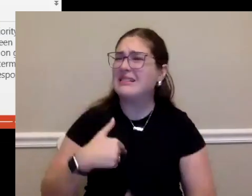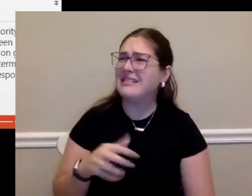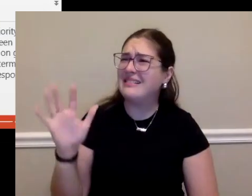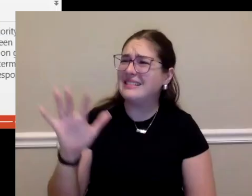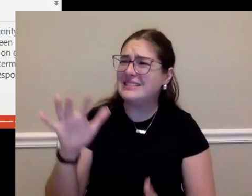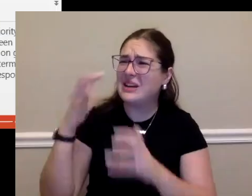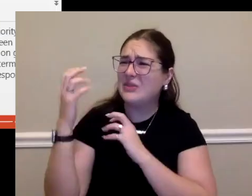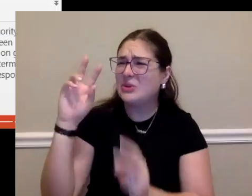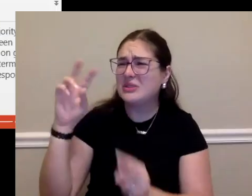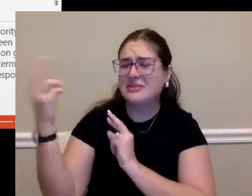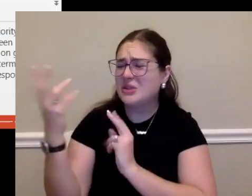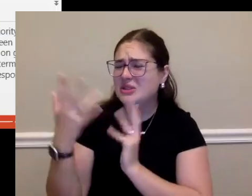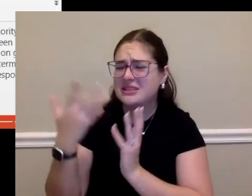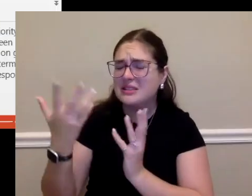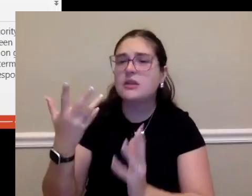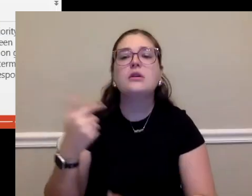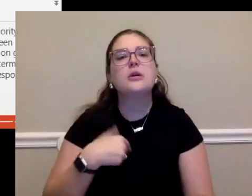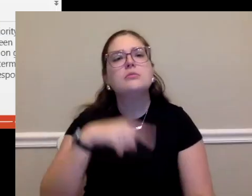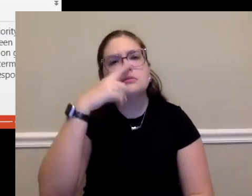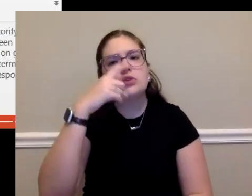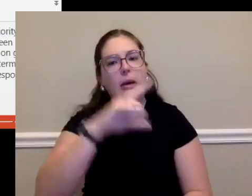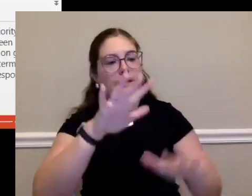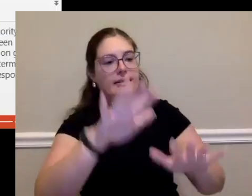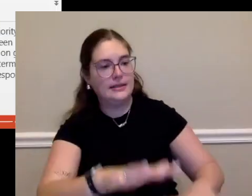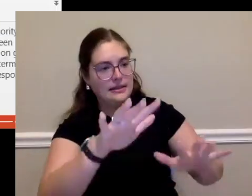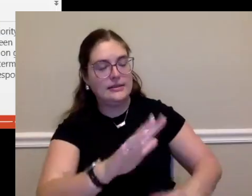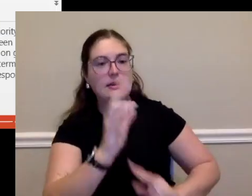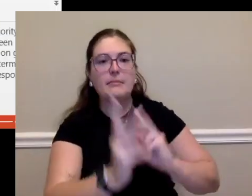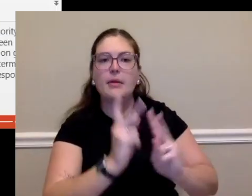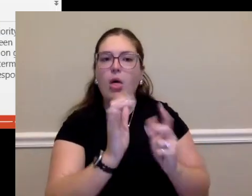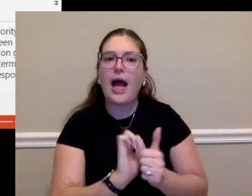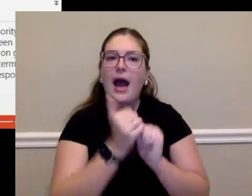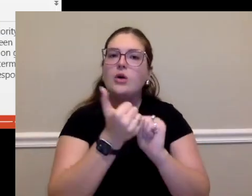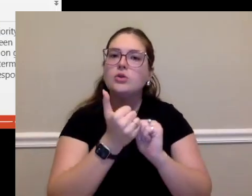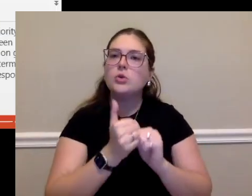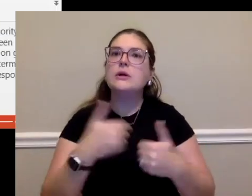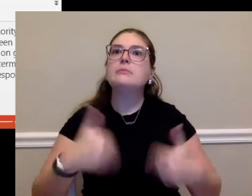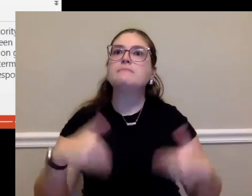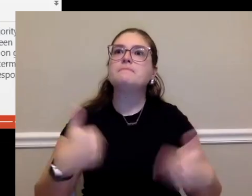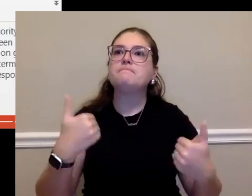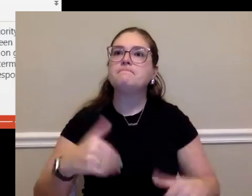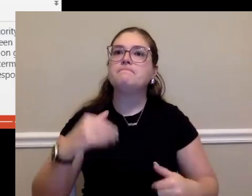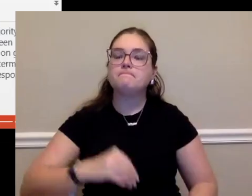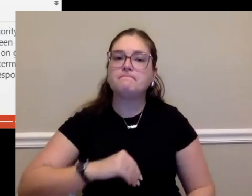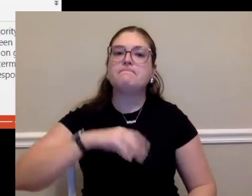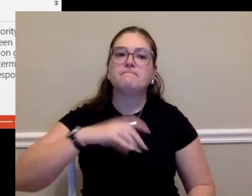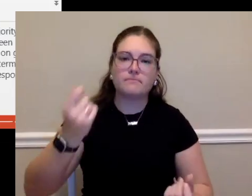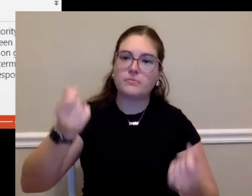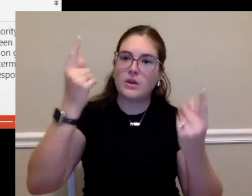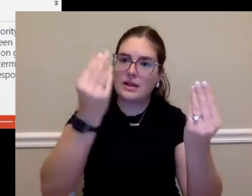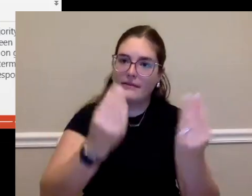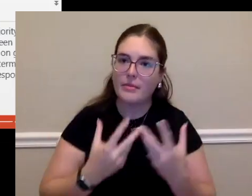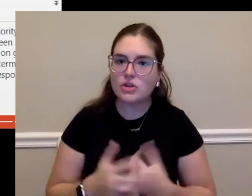so confusing. So Yeah. just something to appease people on how they can embrace this new information. Okay, that sounds good.